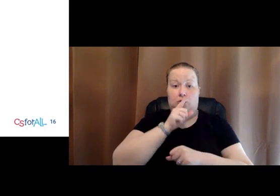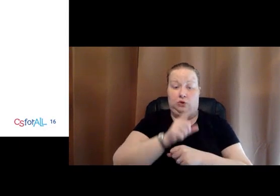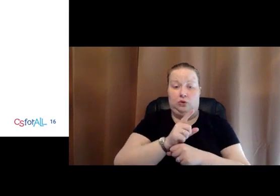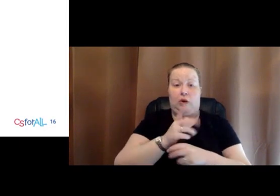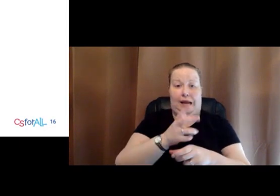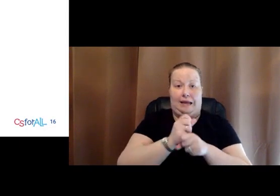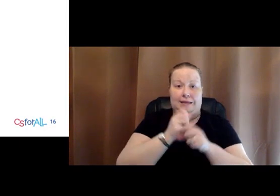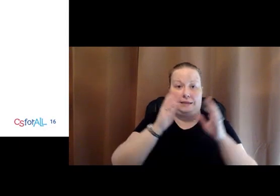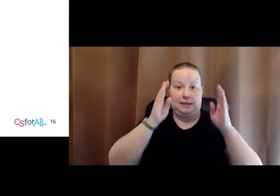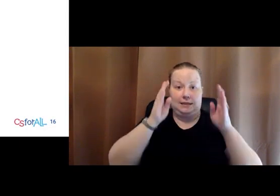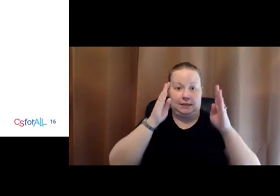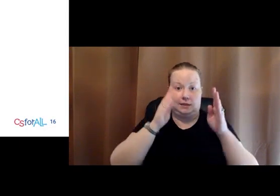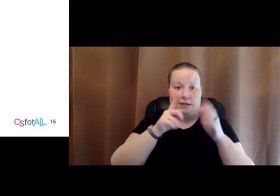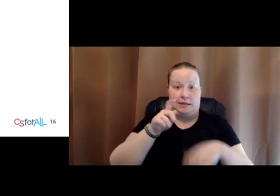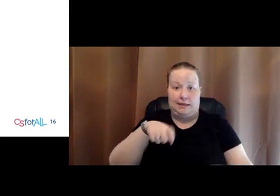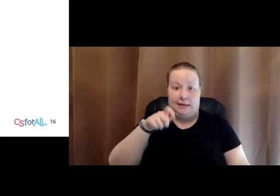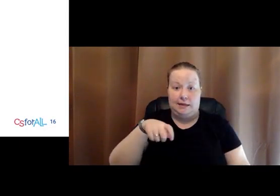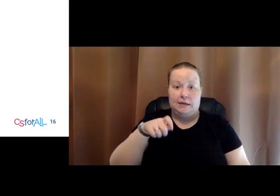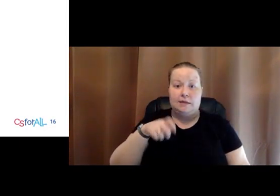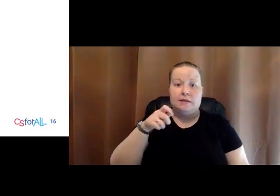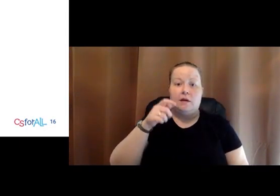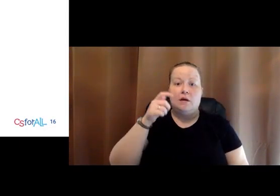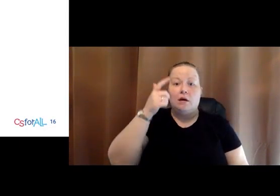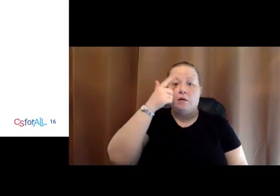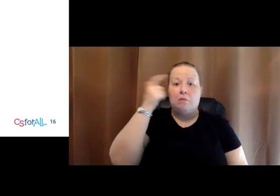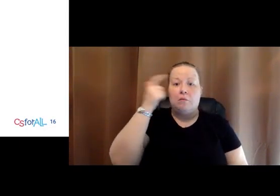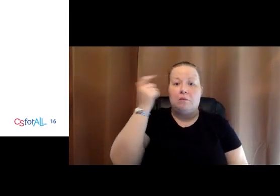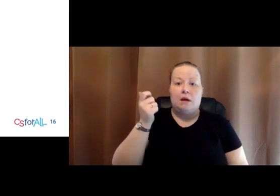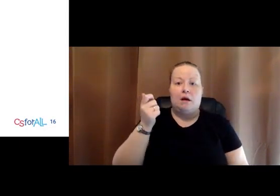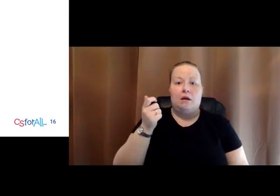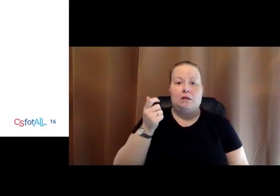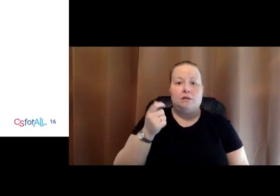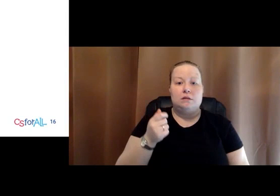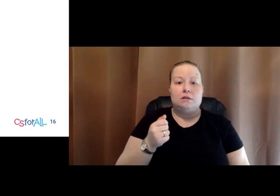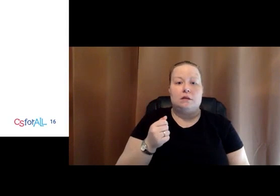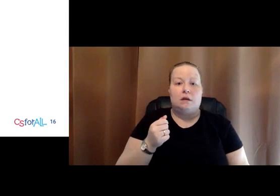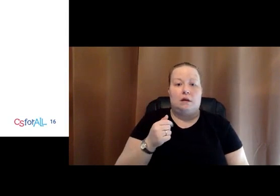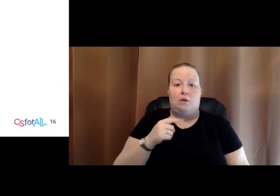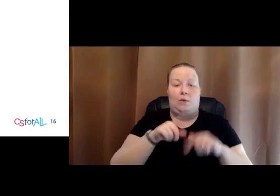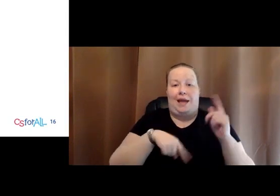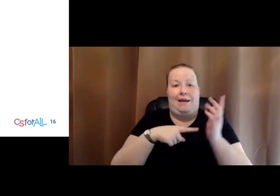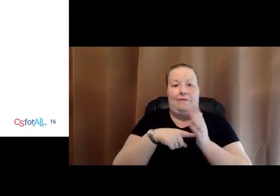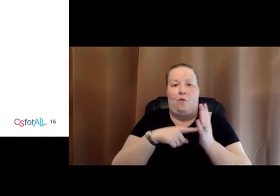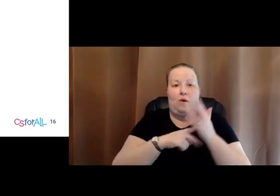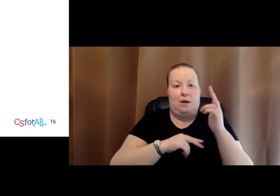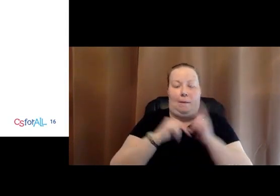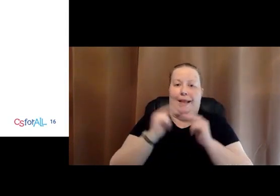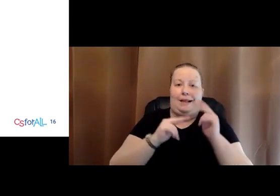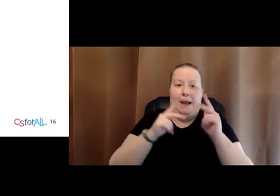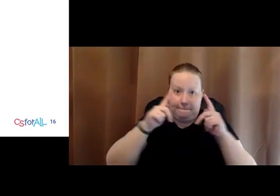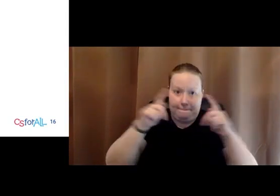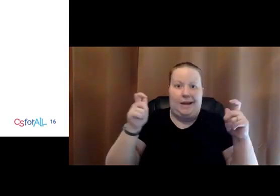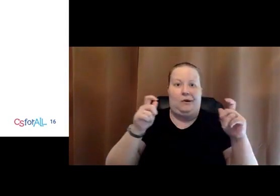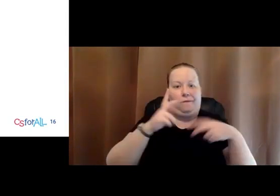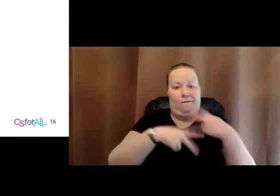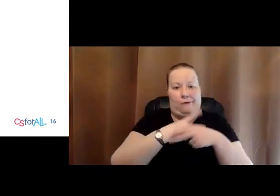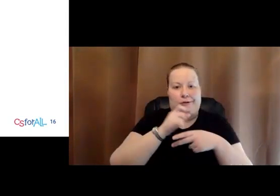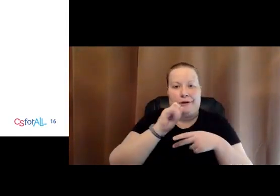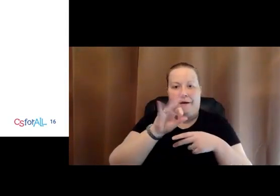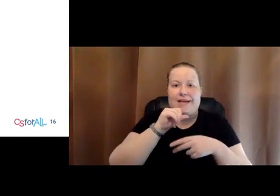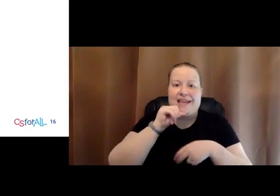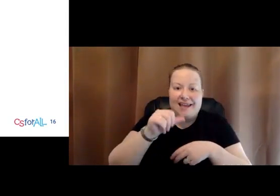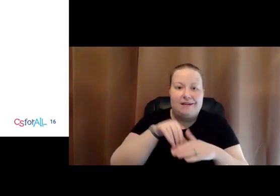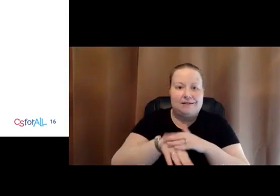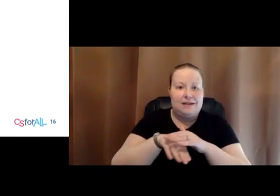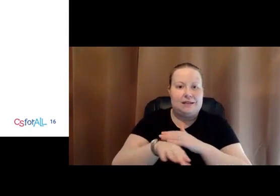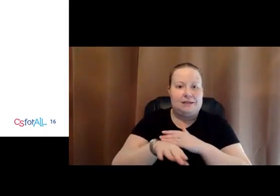needs, because we have, we just can't afford to build a bigger version of an inaccessible system. Like, if we're going to get to